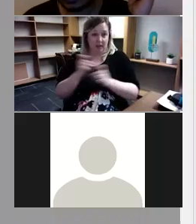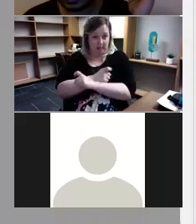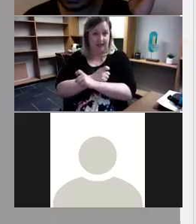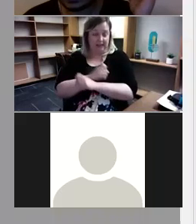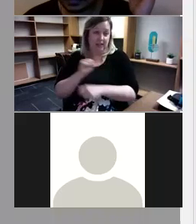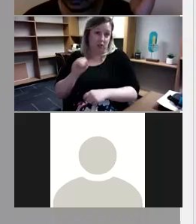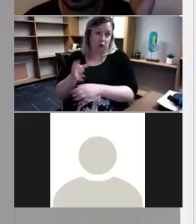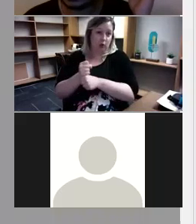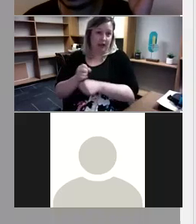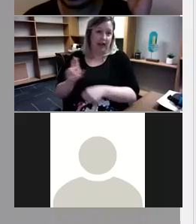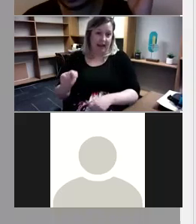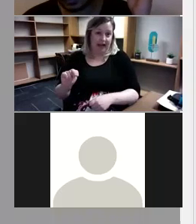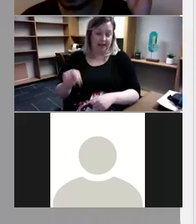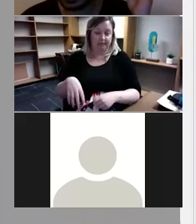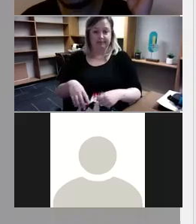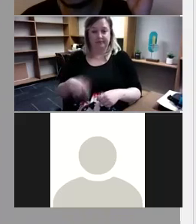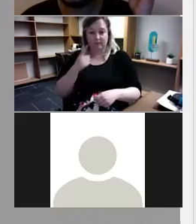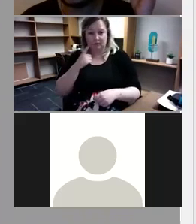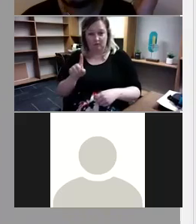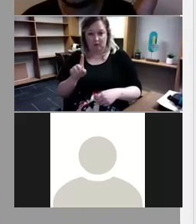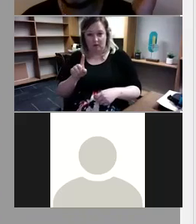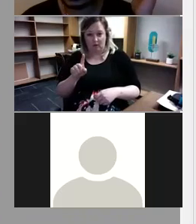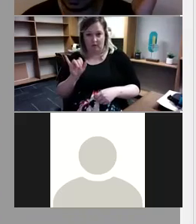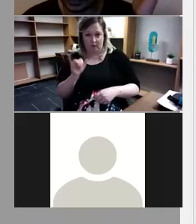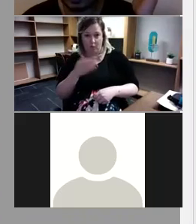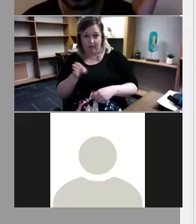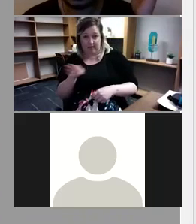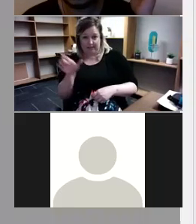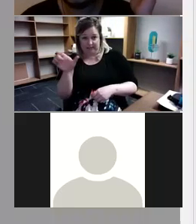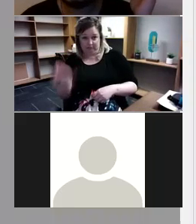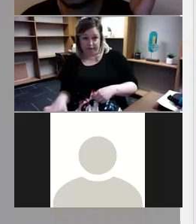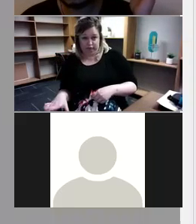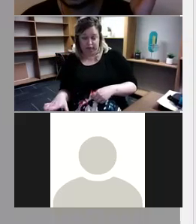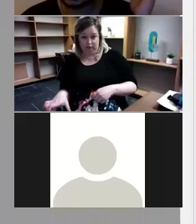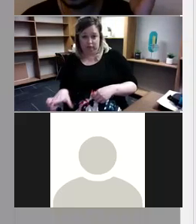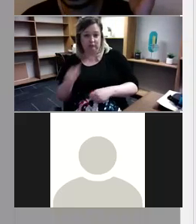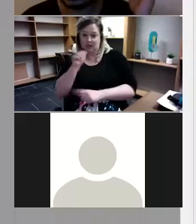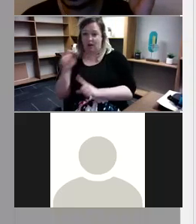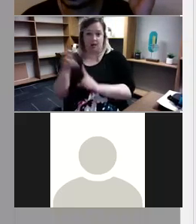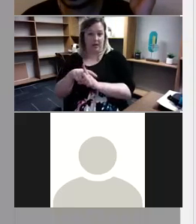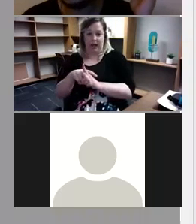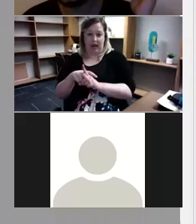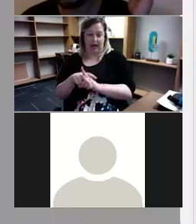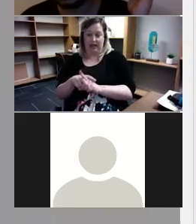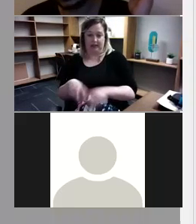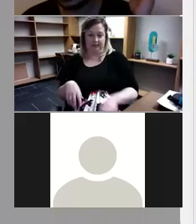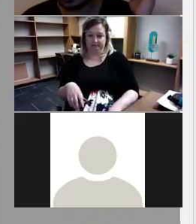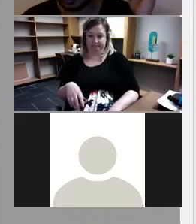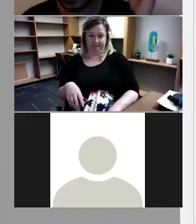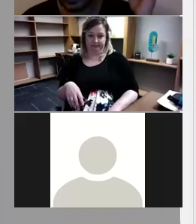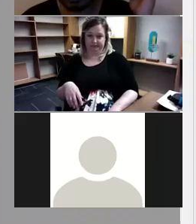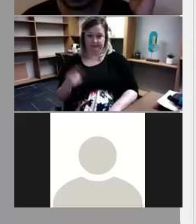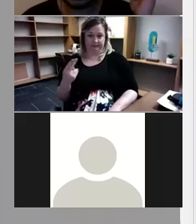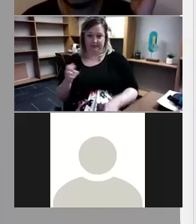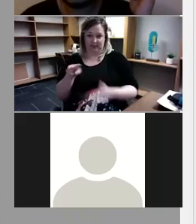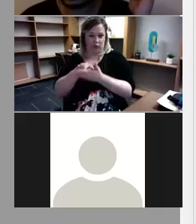this particular case here, where case 3 does not apply, we have Tn by 2 plus log n. B equals to 2, A equals to 1, f of n is log